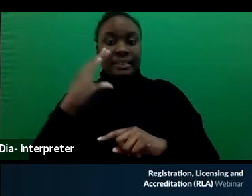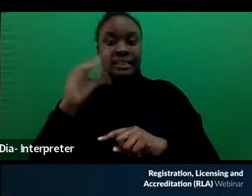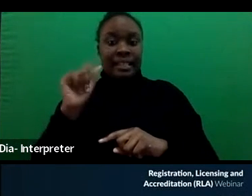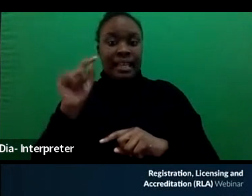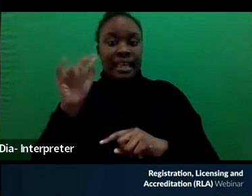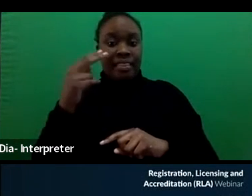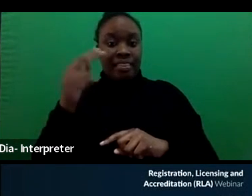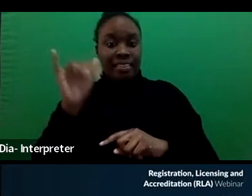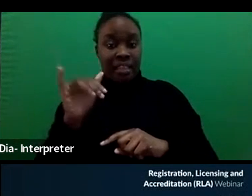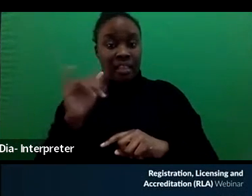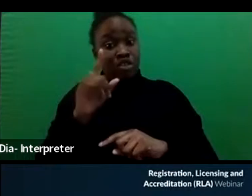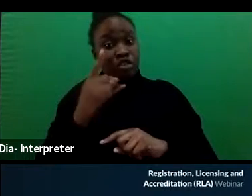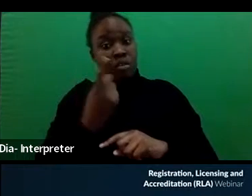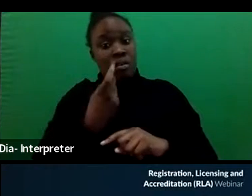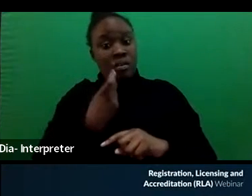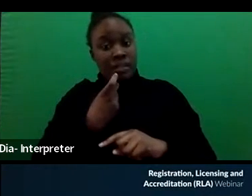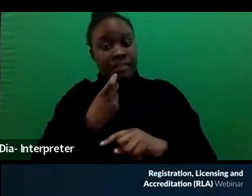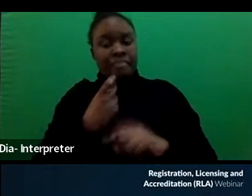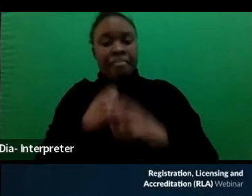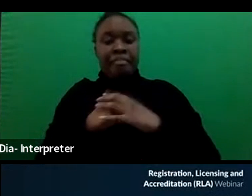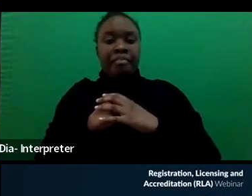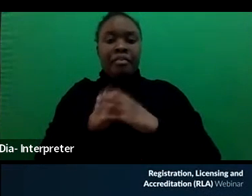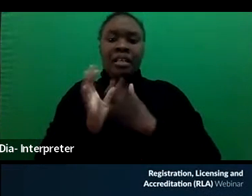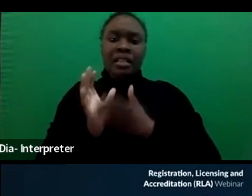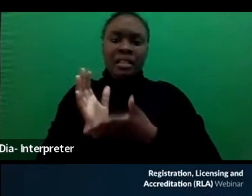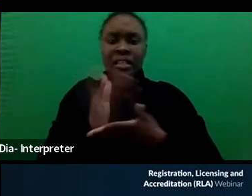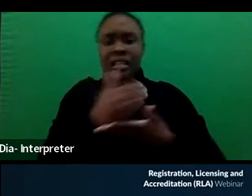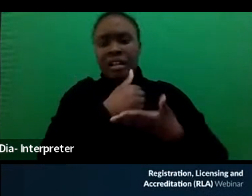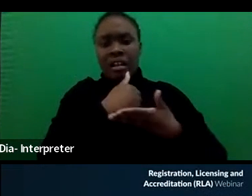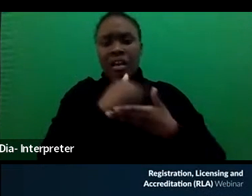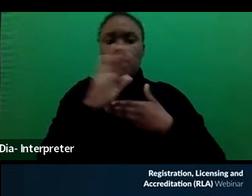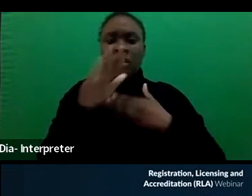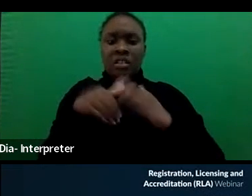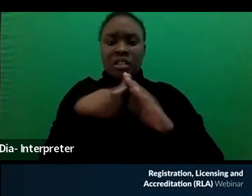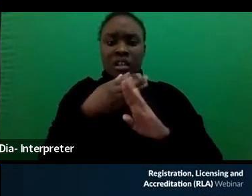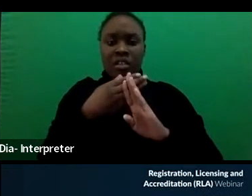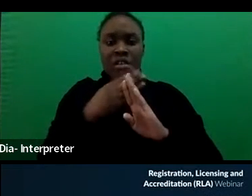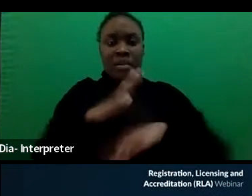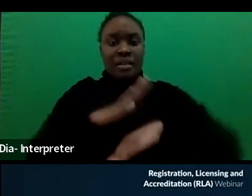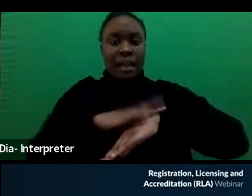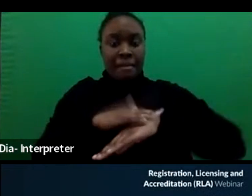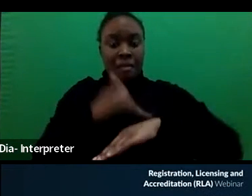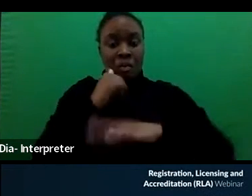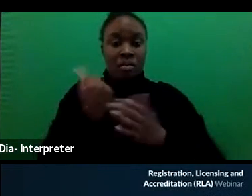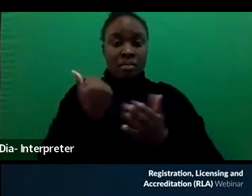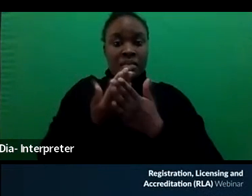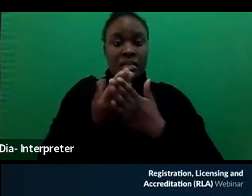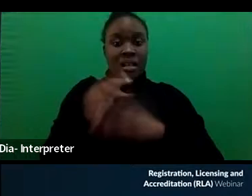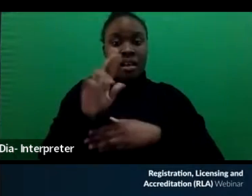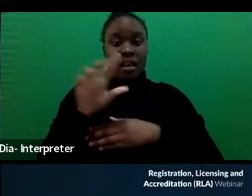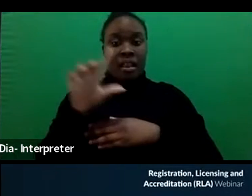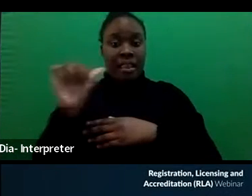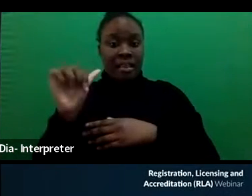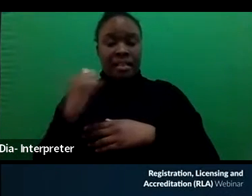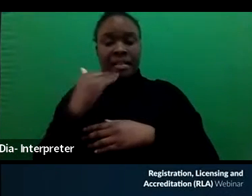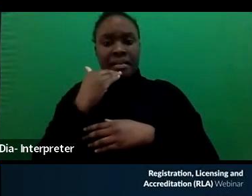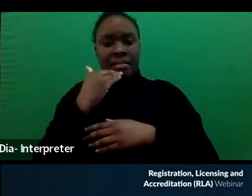is asking, what is the turnaround time once submitted via RLA? I'll request Samuel to take that question for